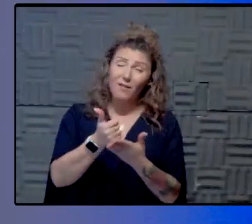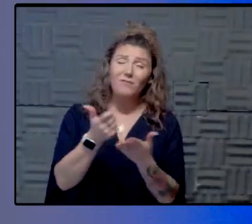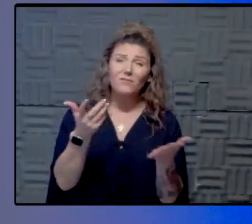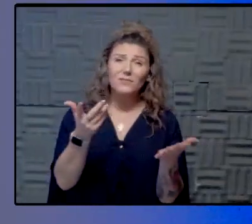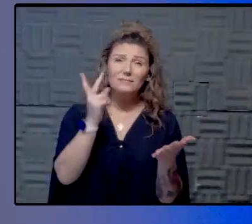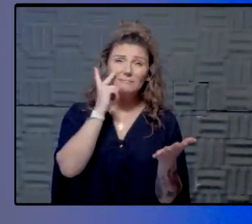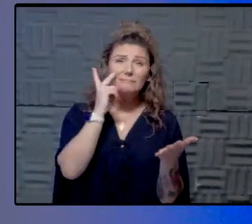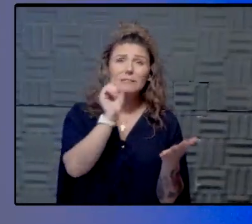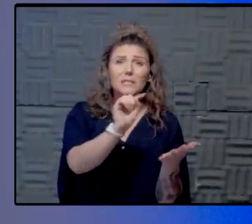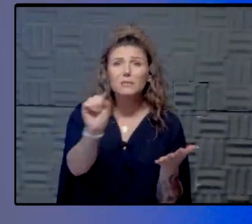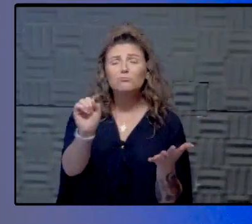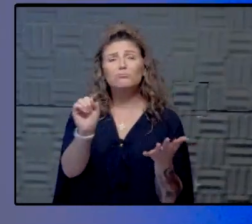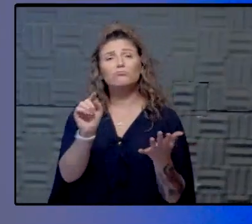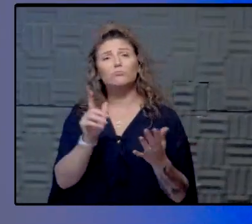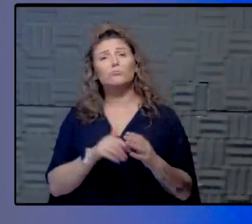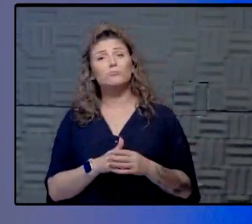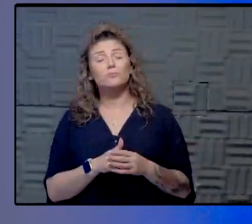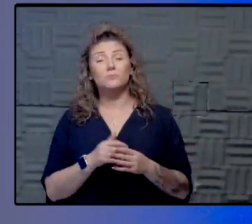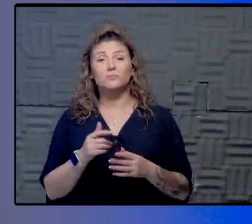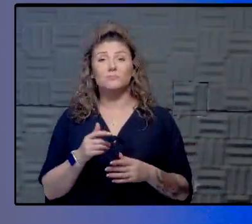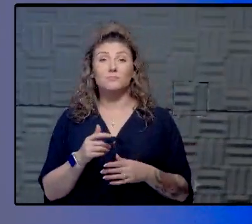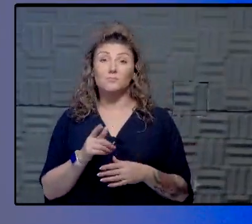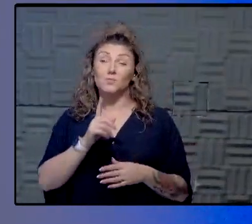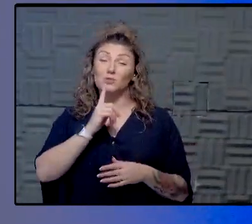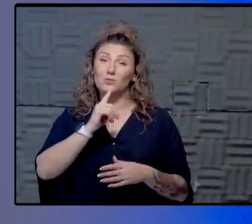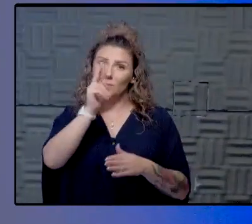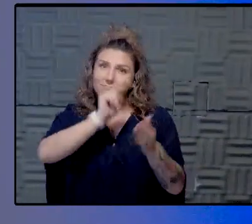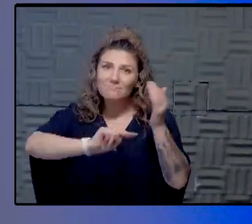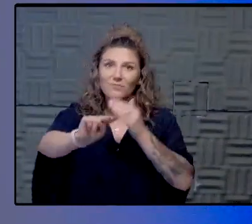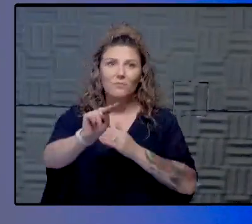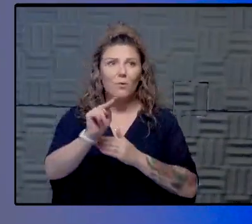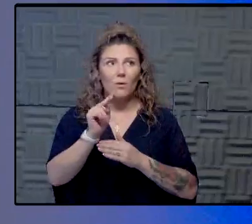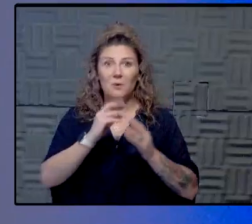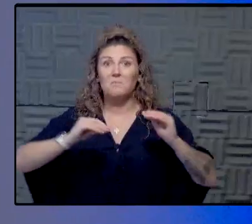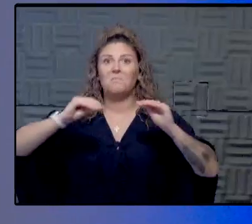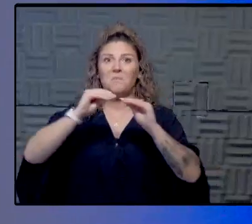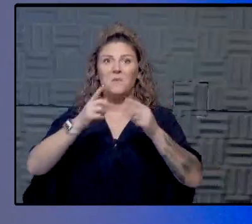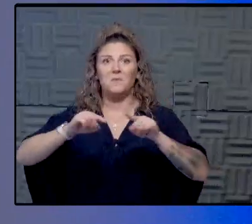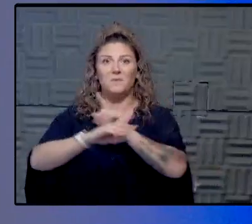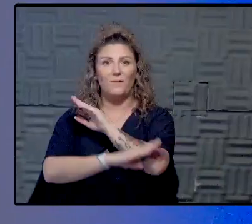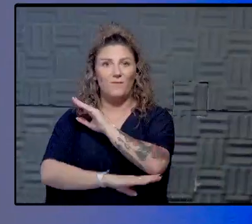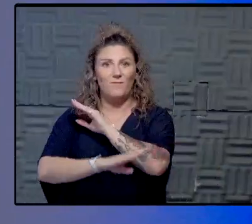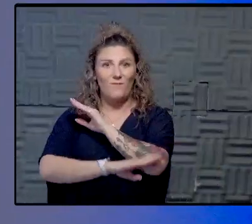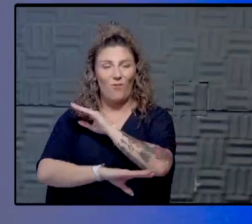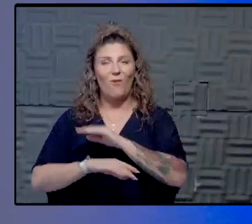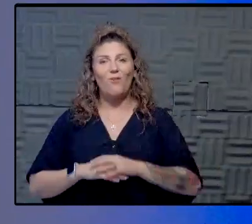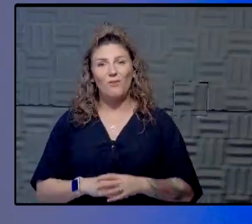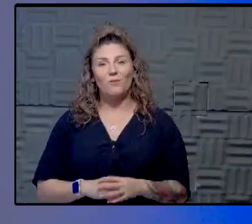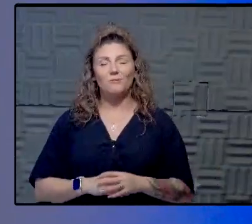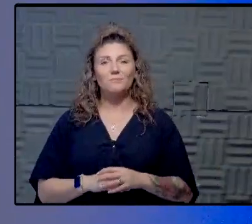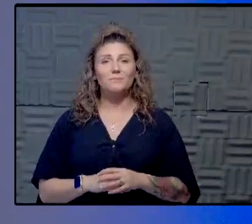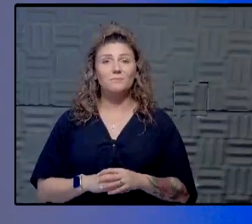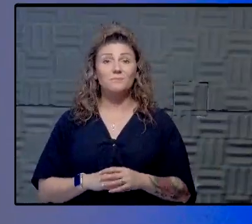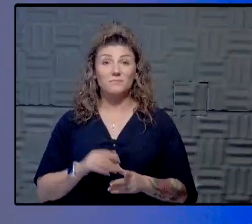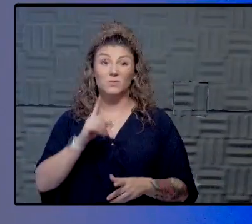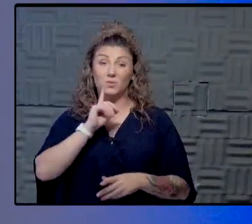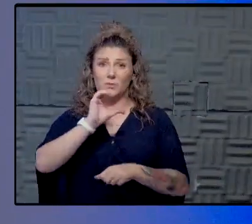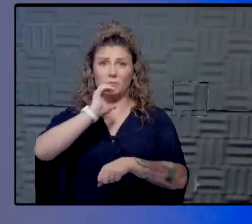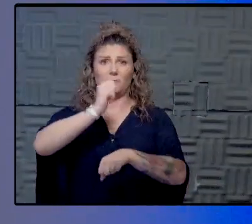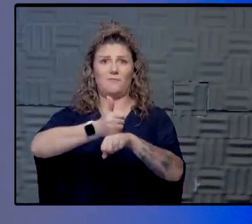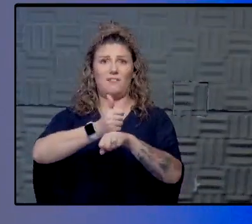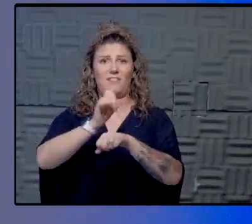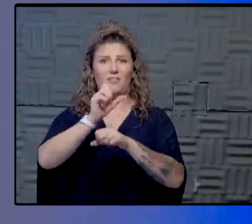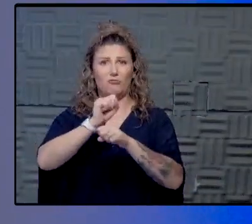some of that, and we're looking forward to more of that in the fall, and to really establishing